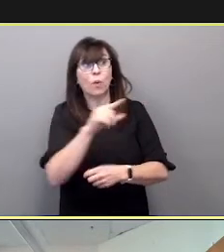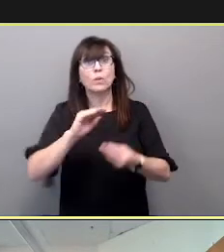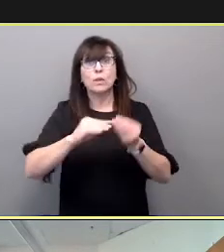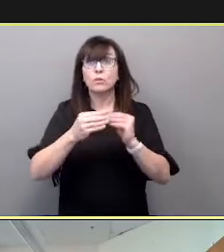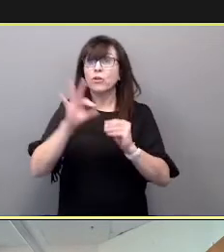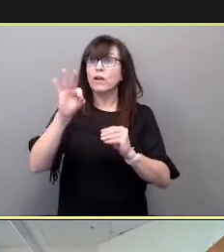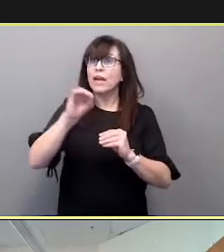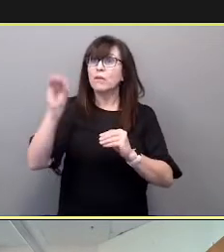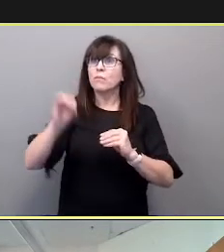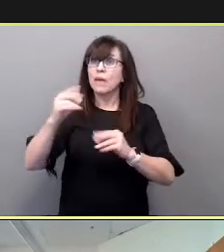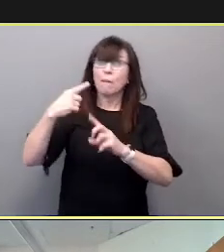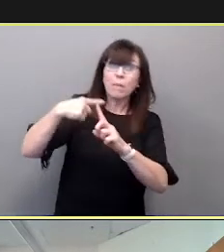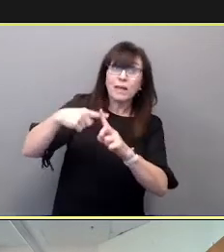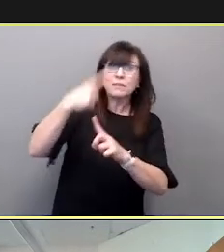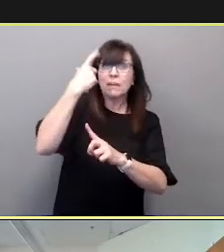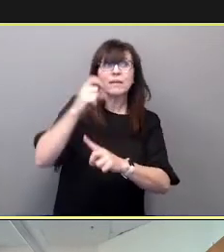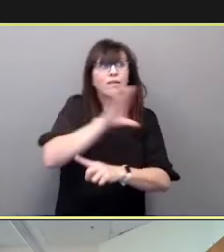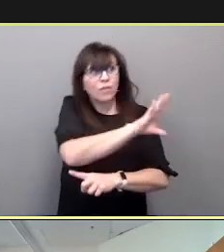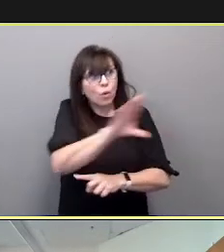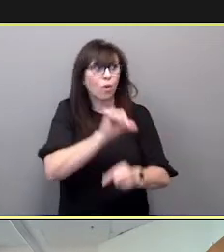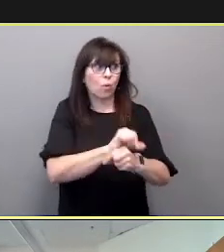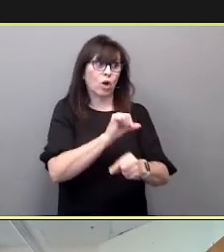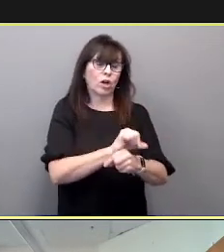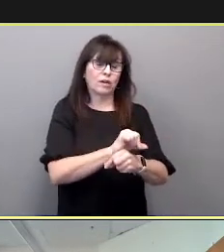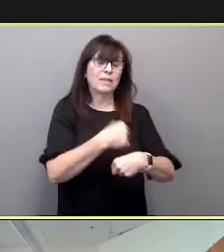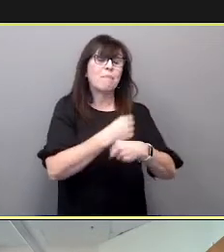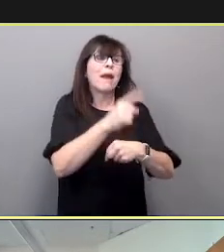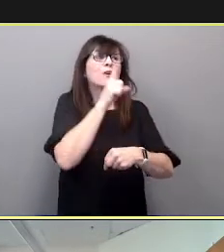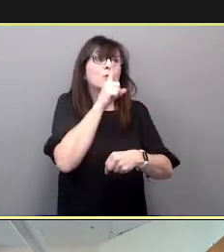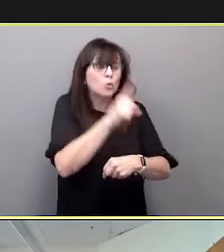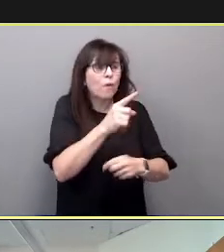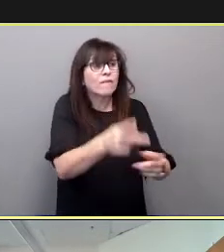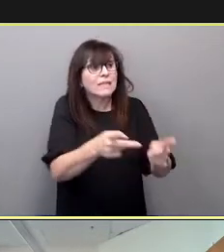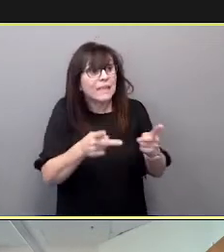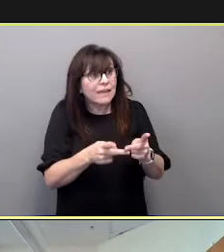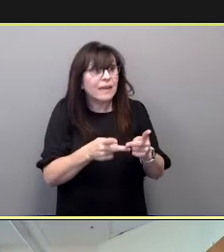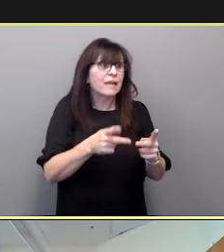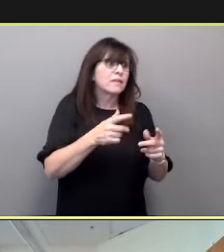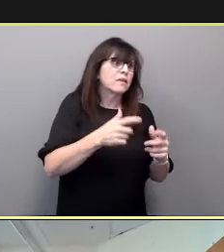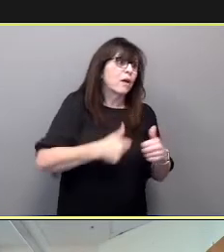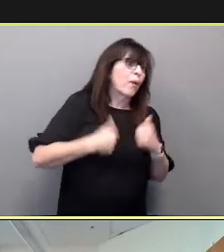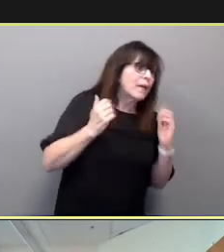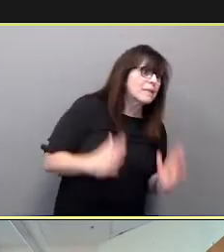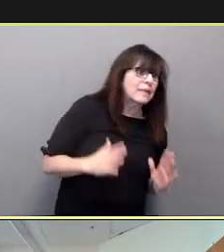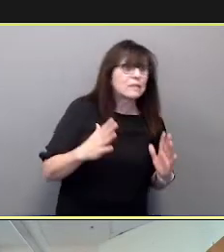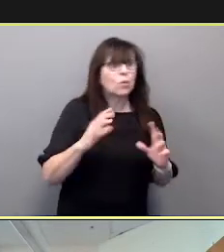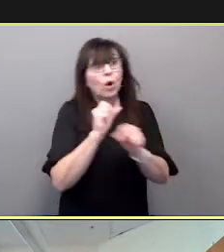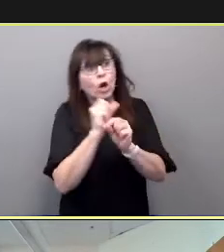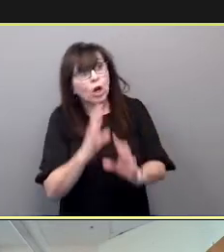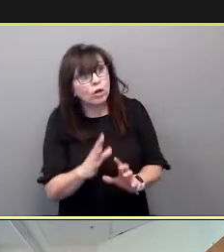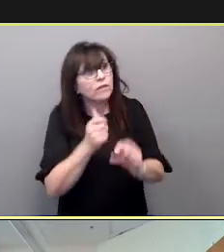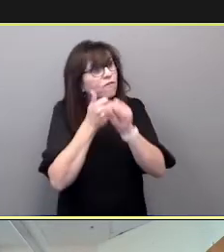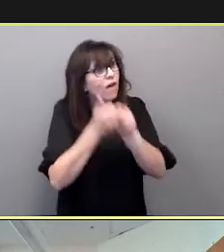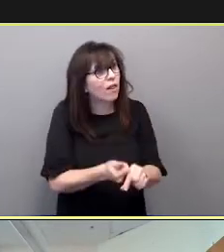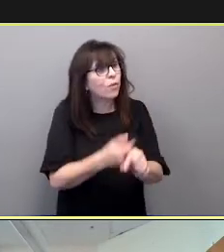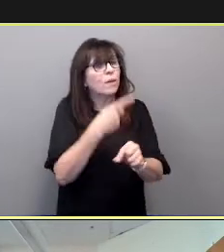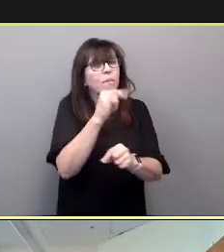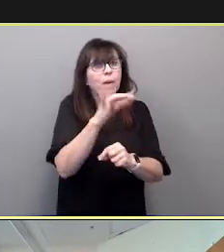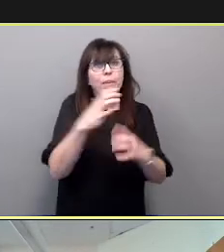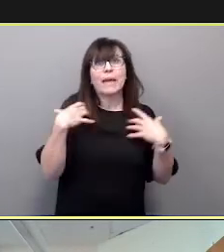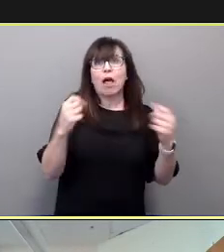is because of all the hard work you've done to ensure that our facilities comply with public health orders. You set up